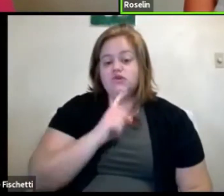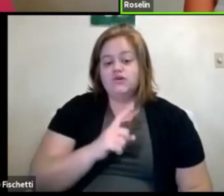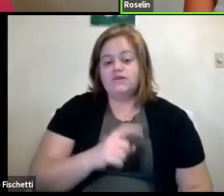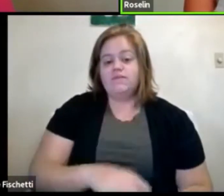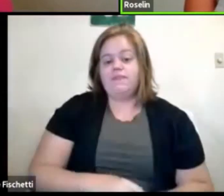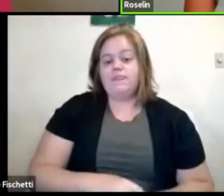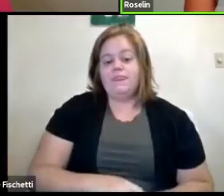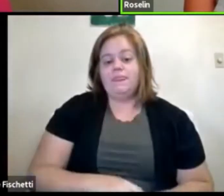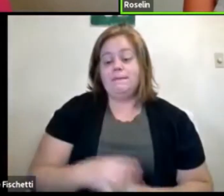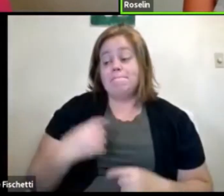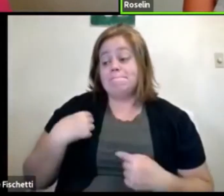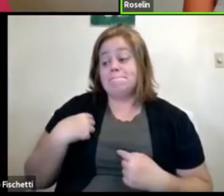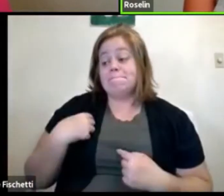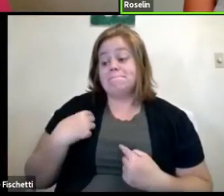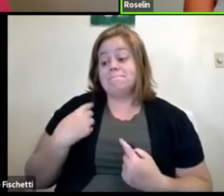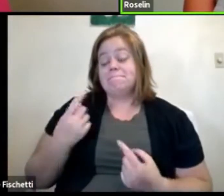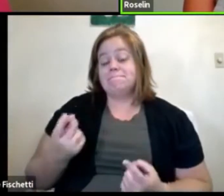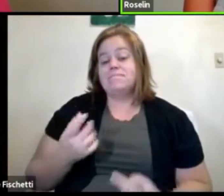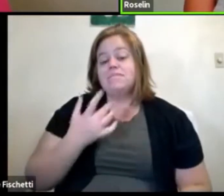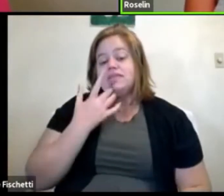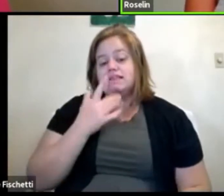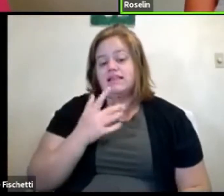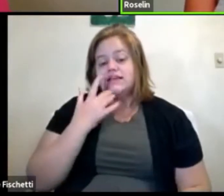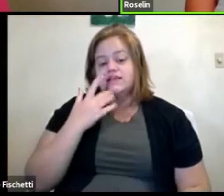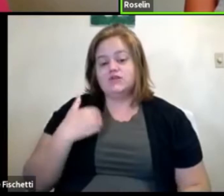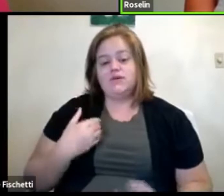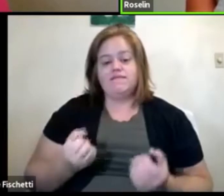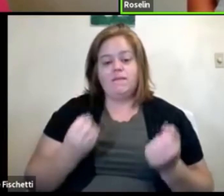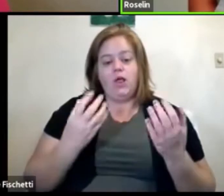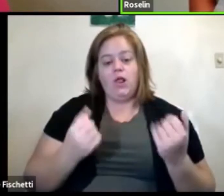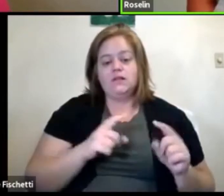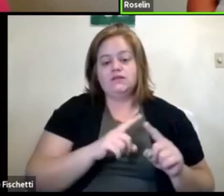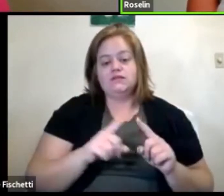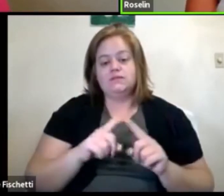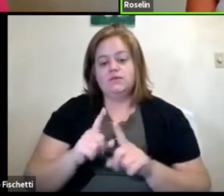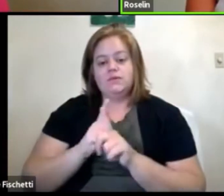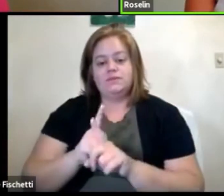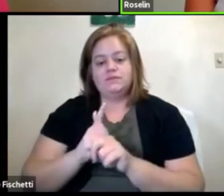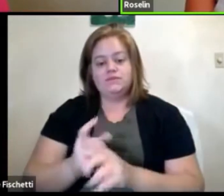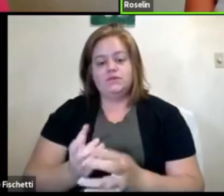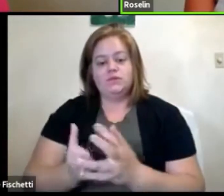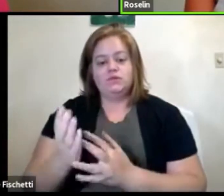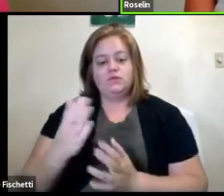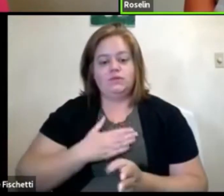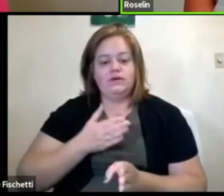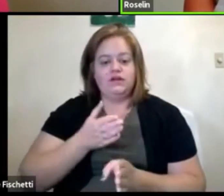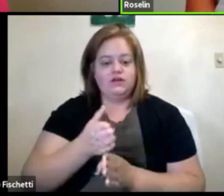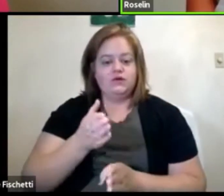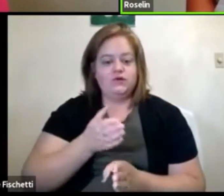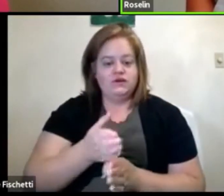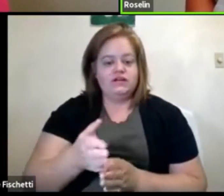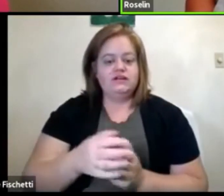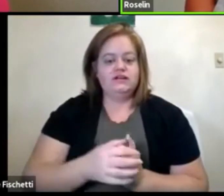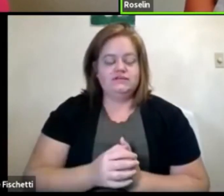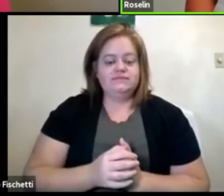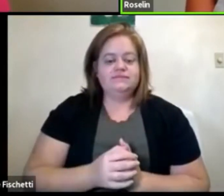fortunate to have had multiple mentors throughout my my career, just